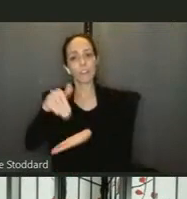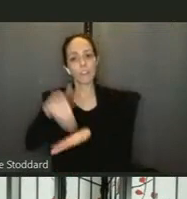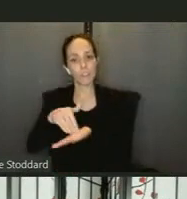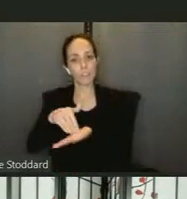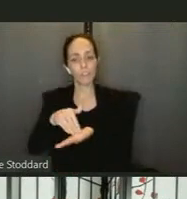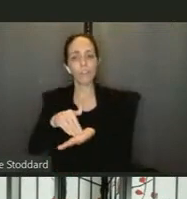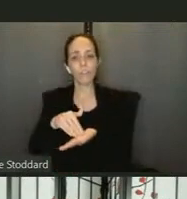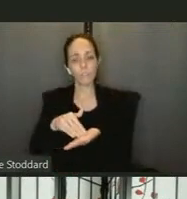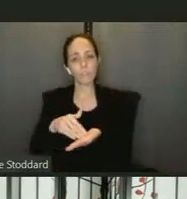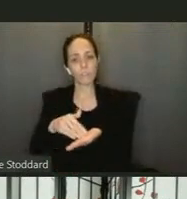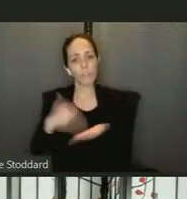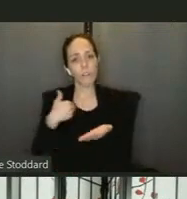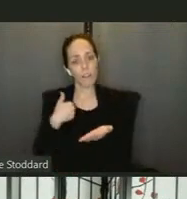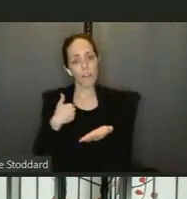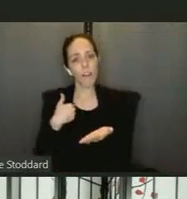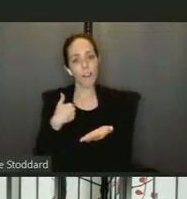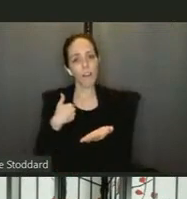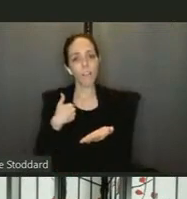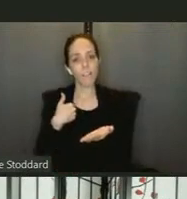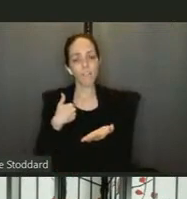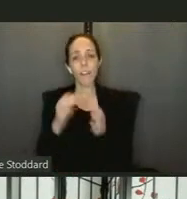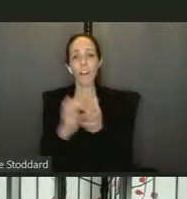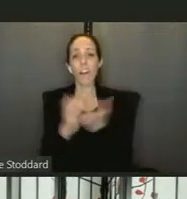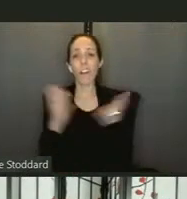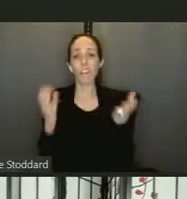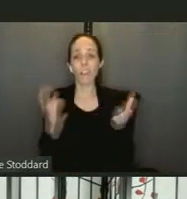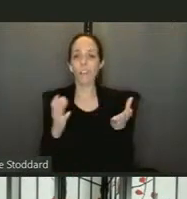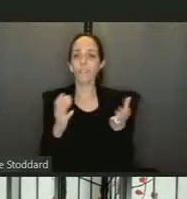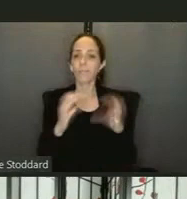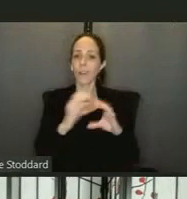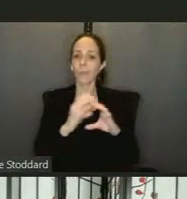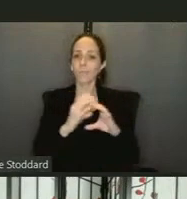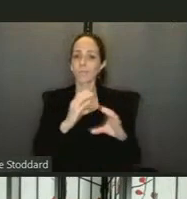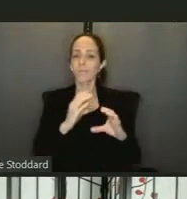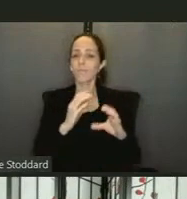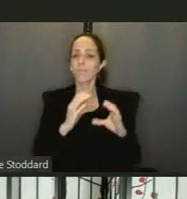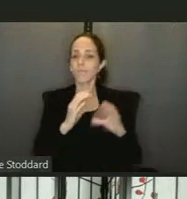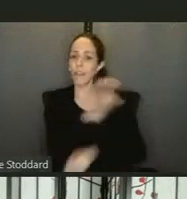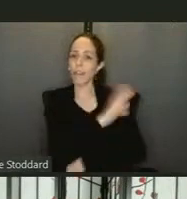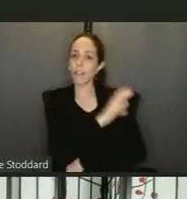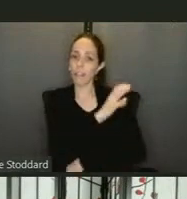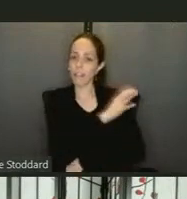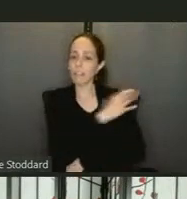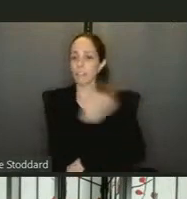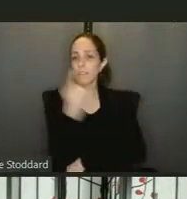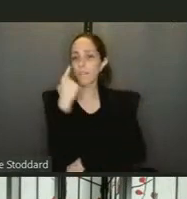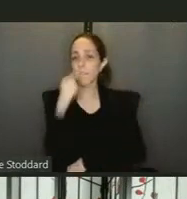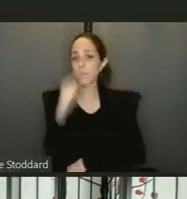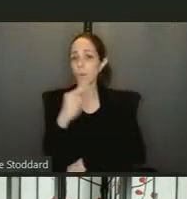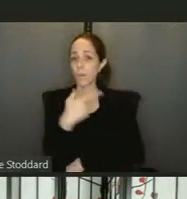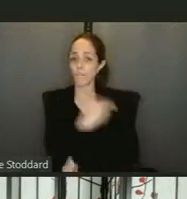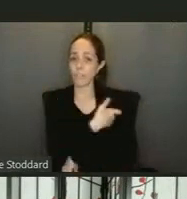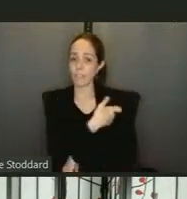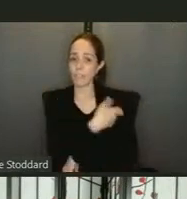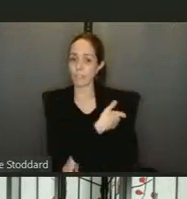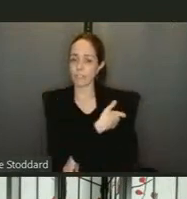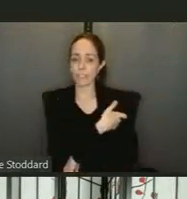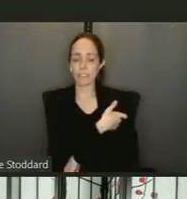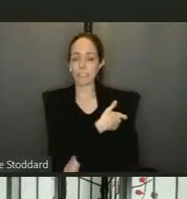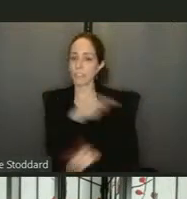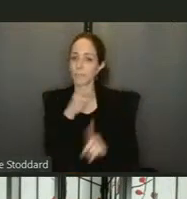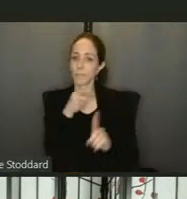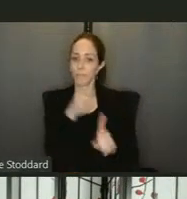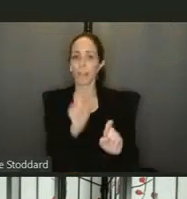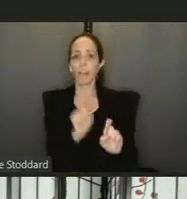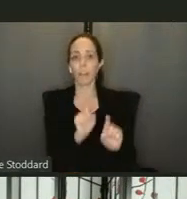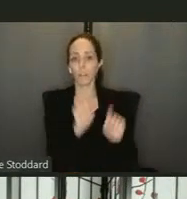large vaccine pods or vaccine clinics in the Portland metro area that have been the main point of access